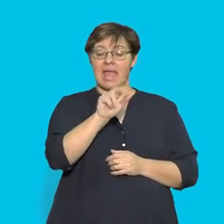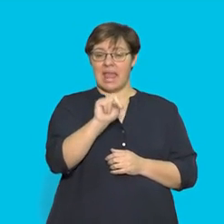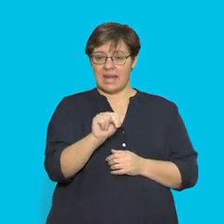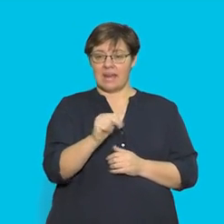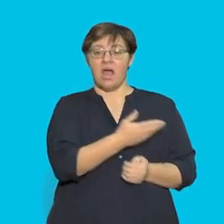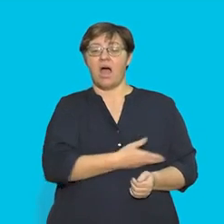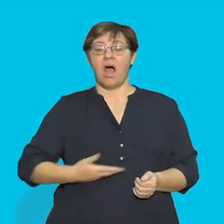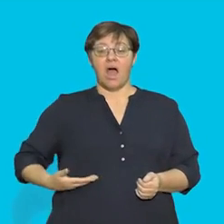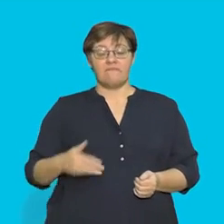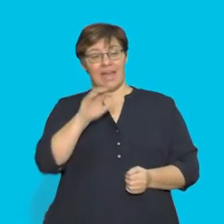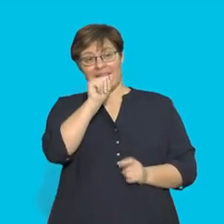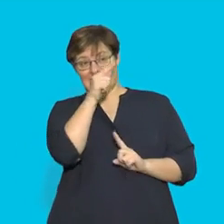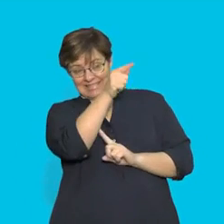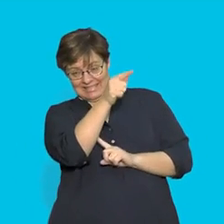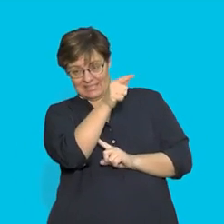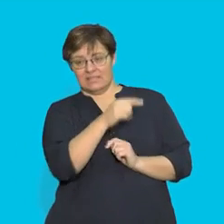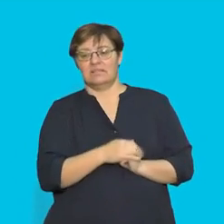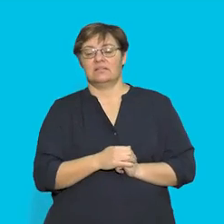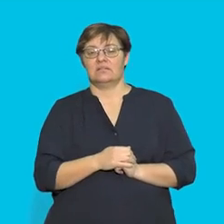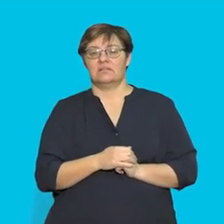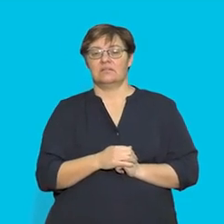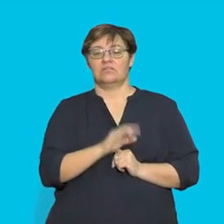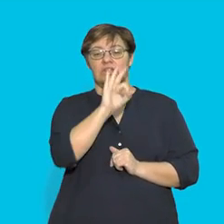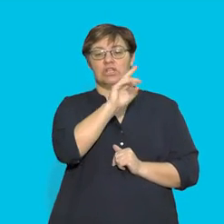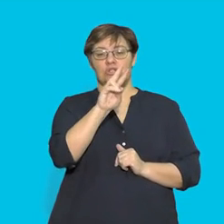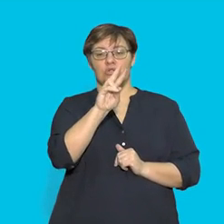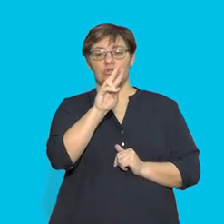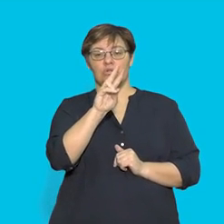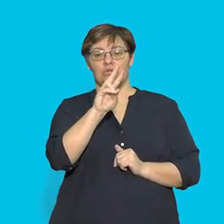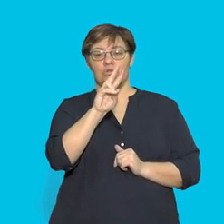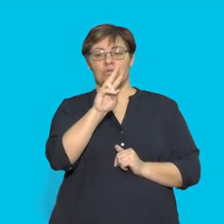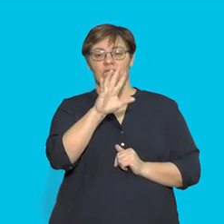Remember, we said AN is going to be half of AC that we found earlier, and AC was